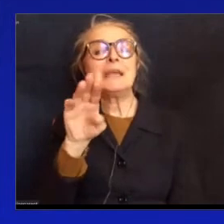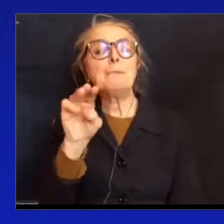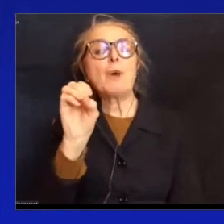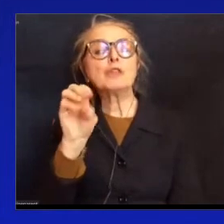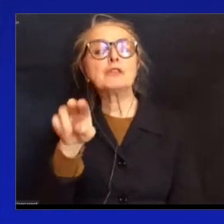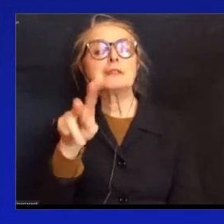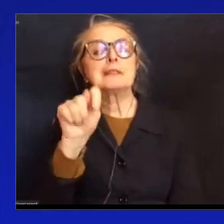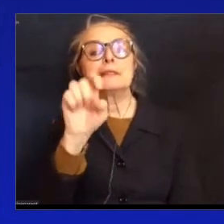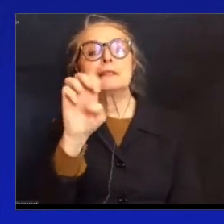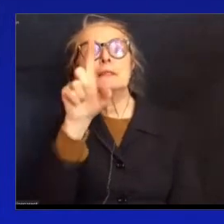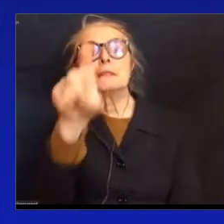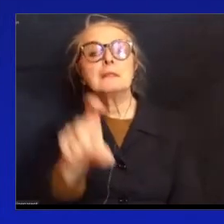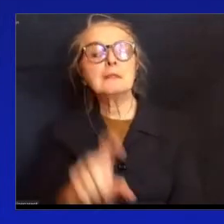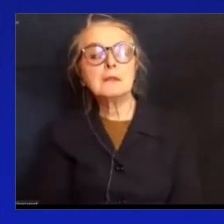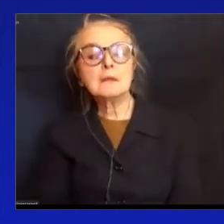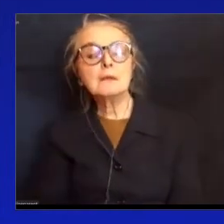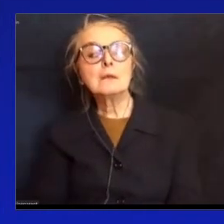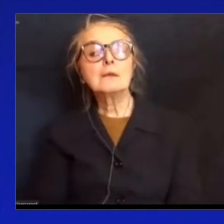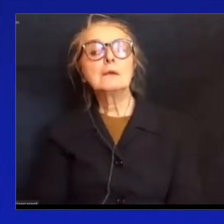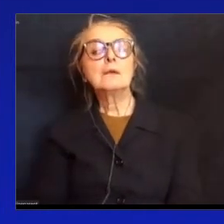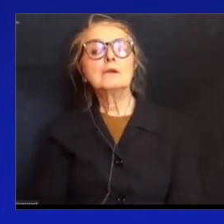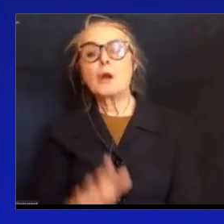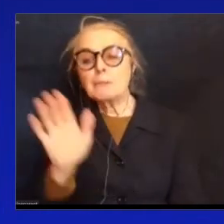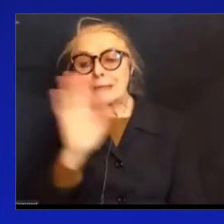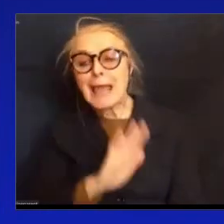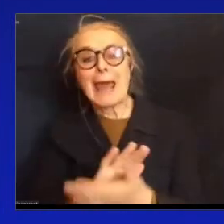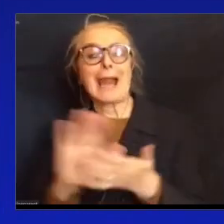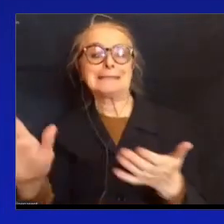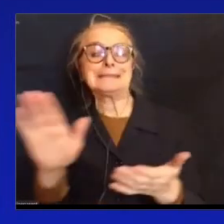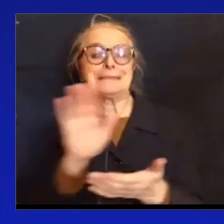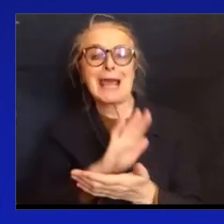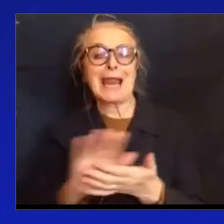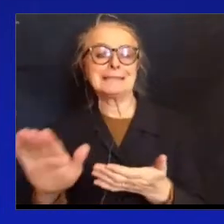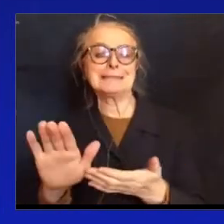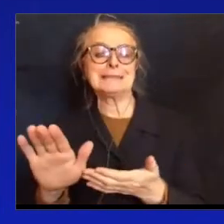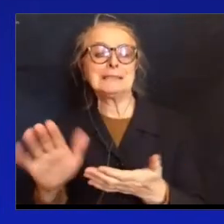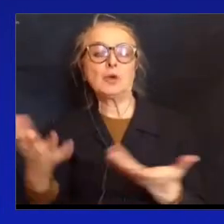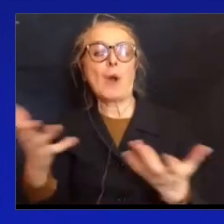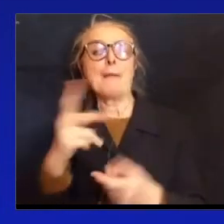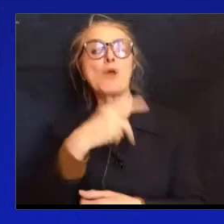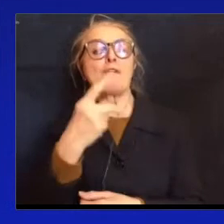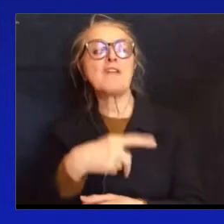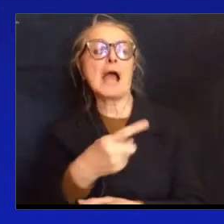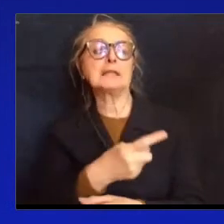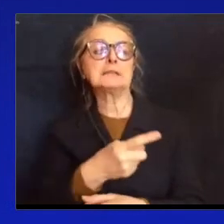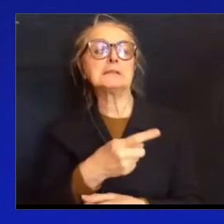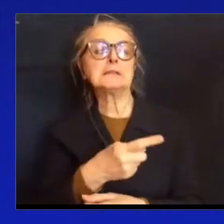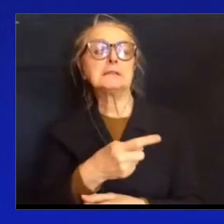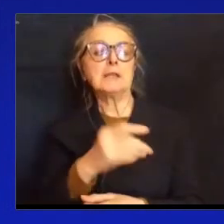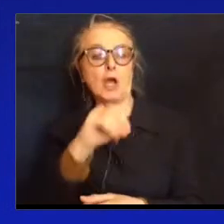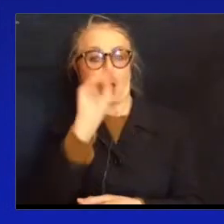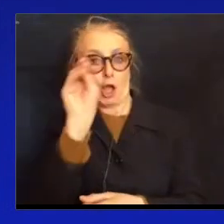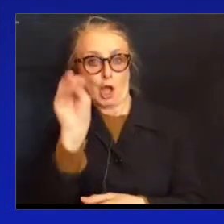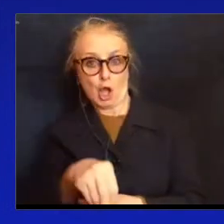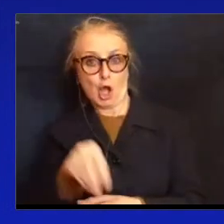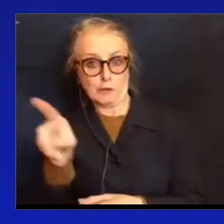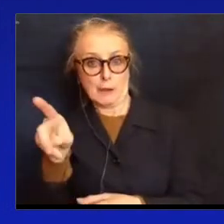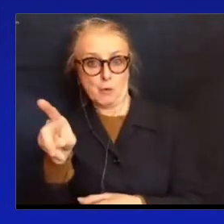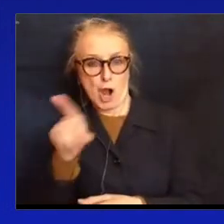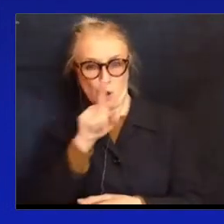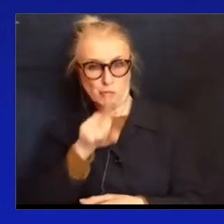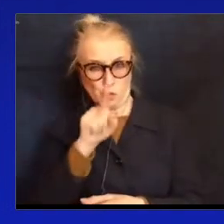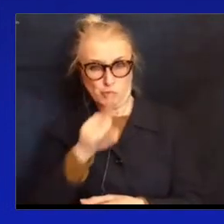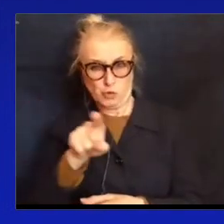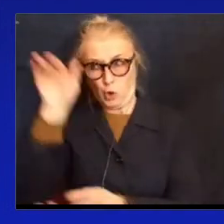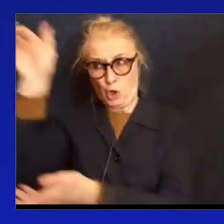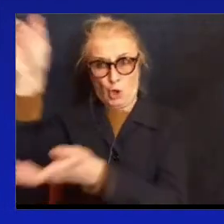you getting, if any, from the province that Ottawa will get its per capita share? I know at the end we will,